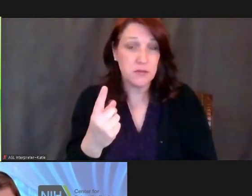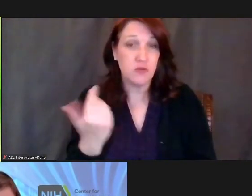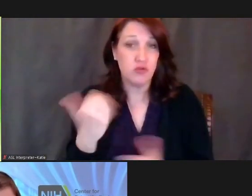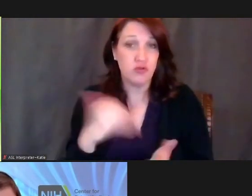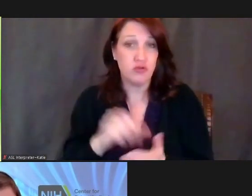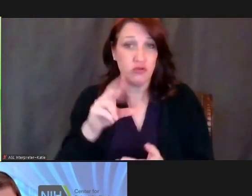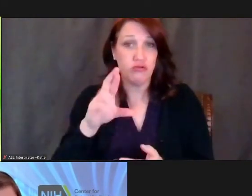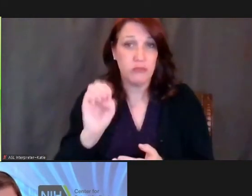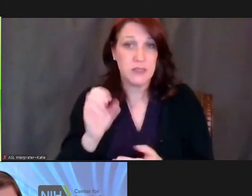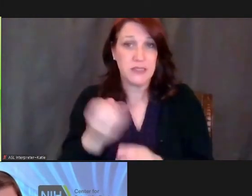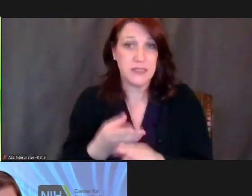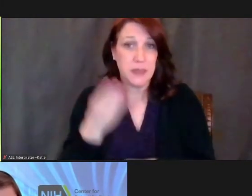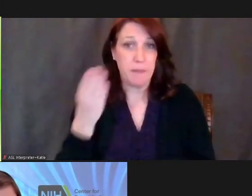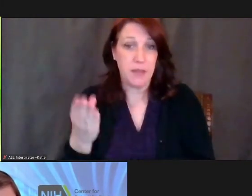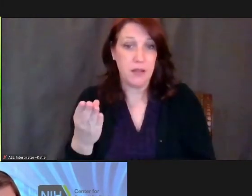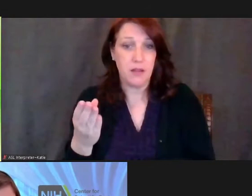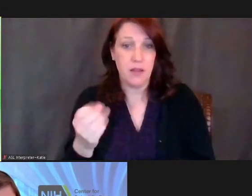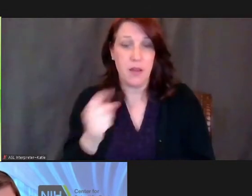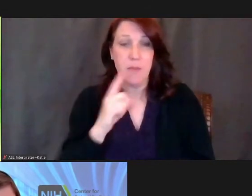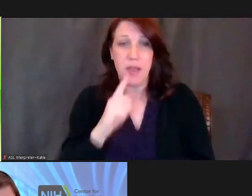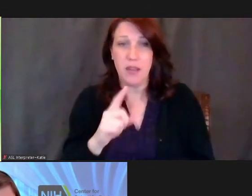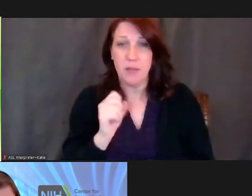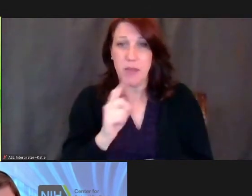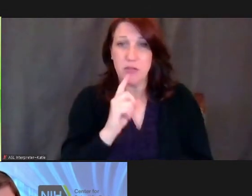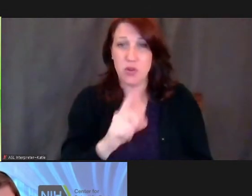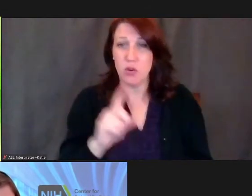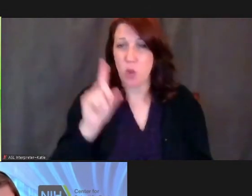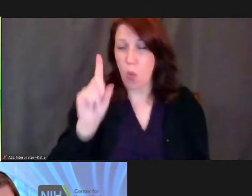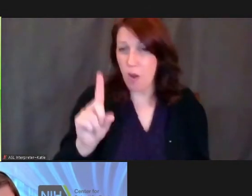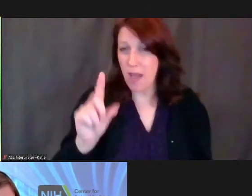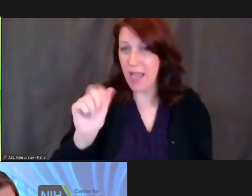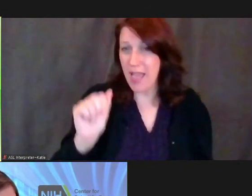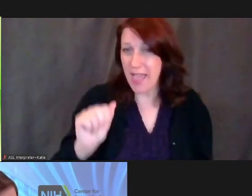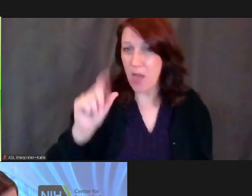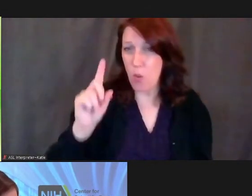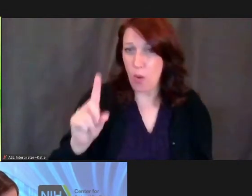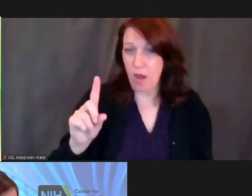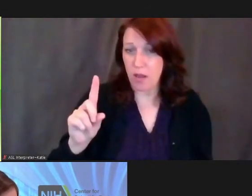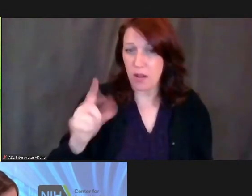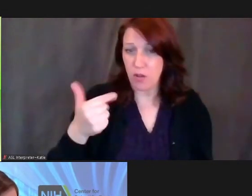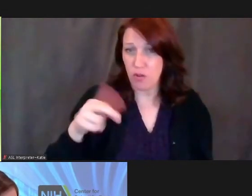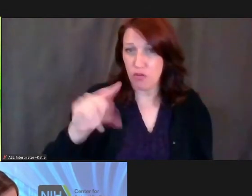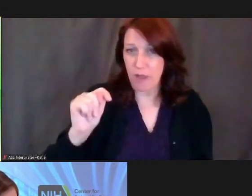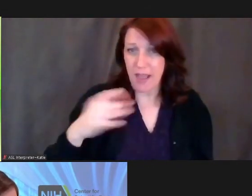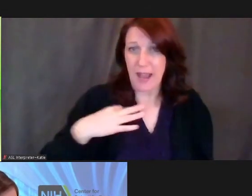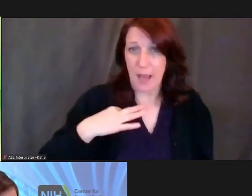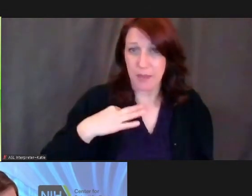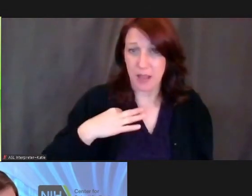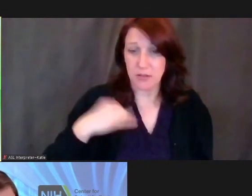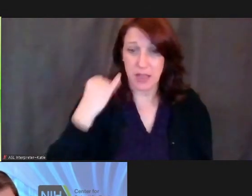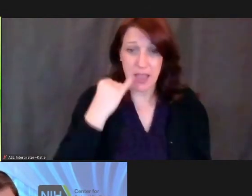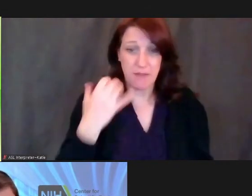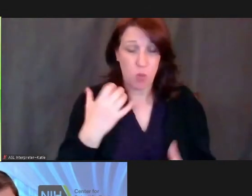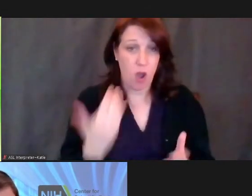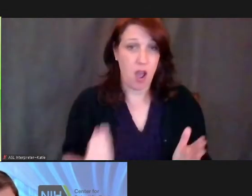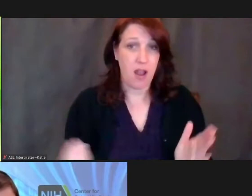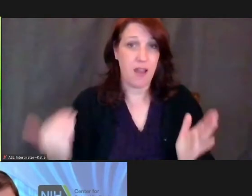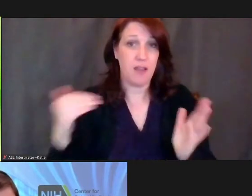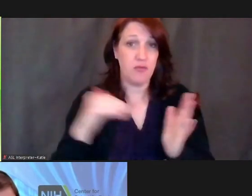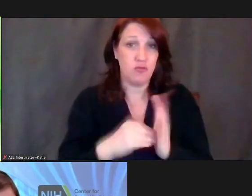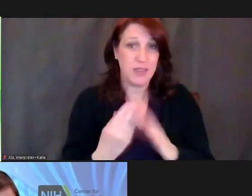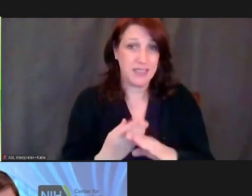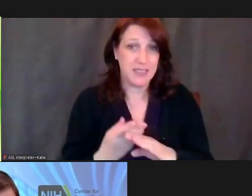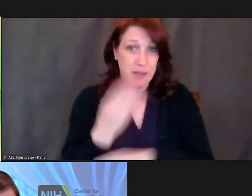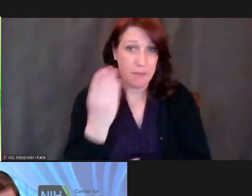make sure, and so one A1 grant application. You want to make sure that if you decide to do a resubmission, you have to include